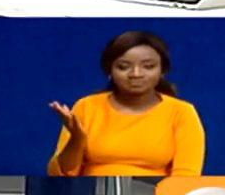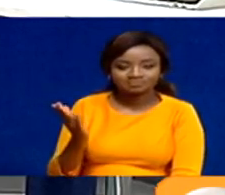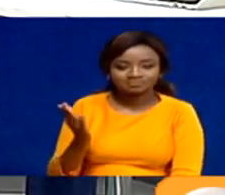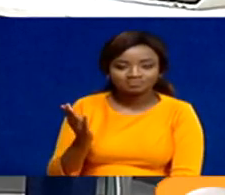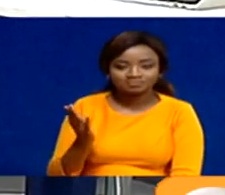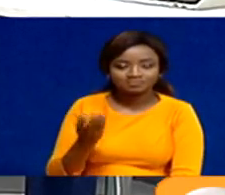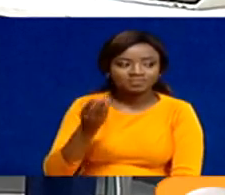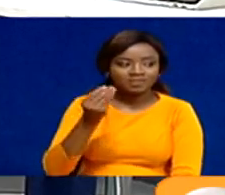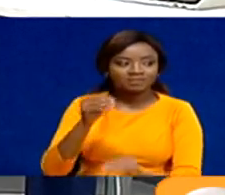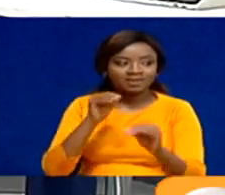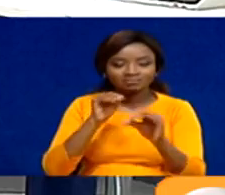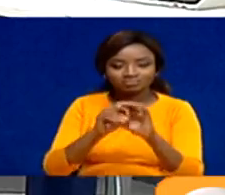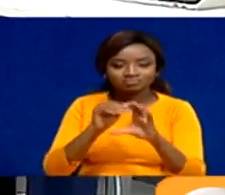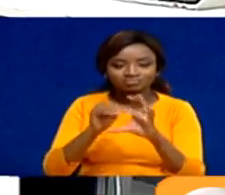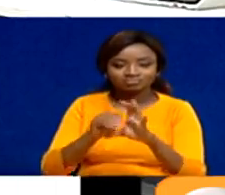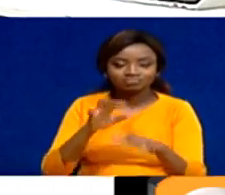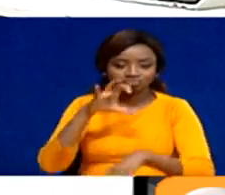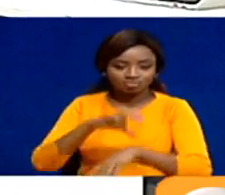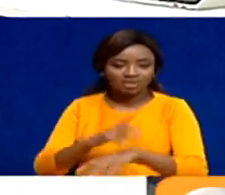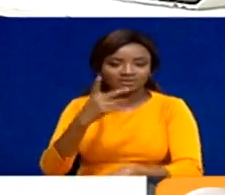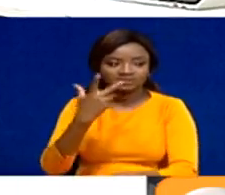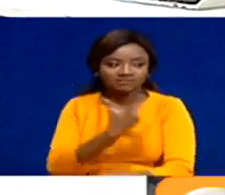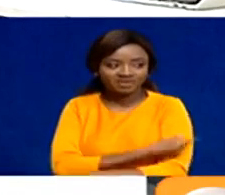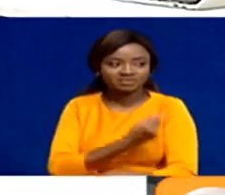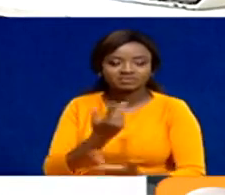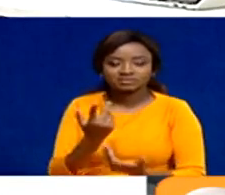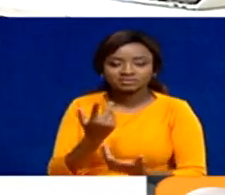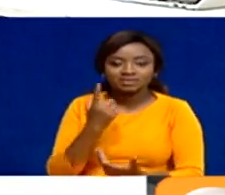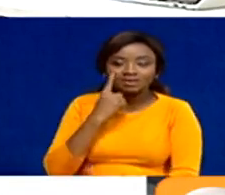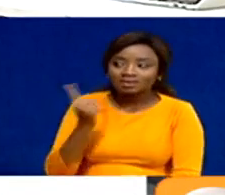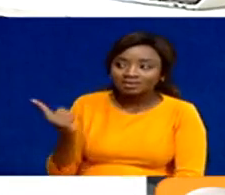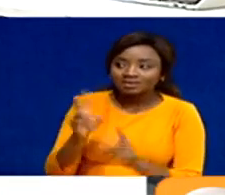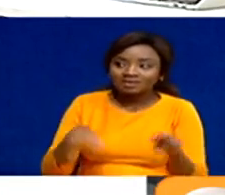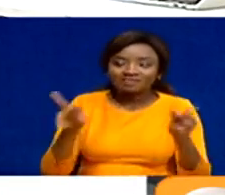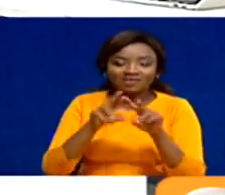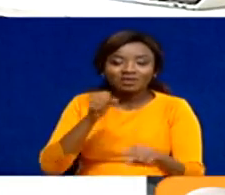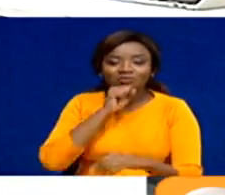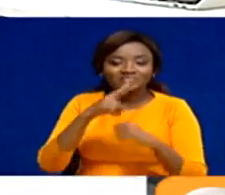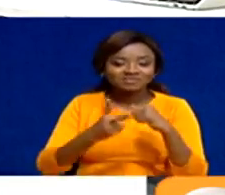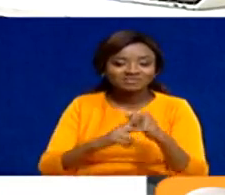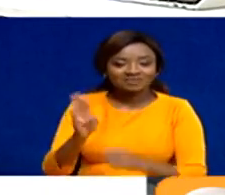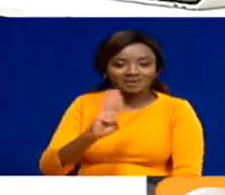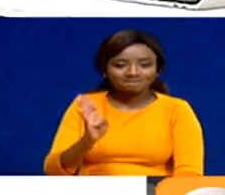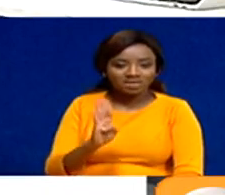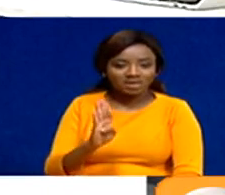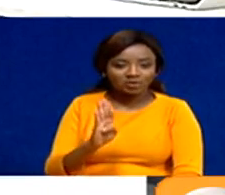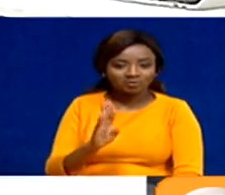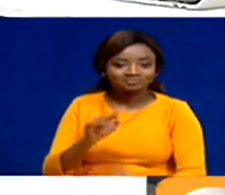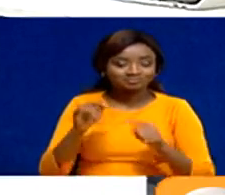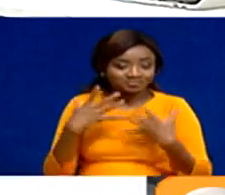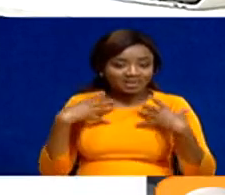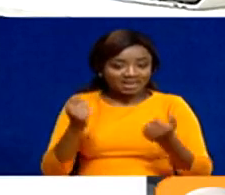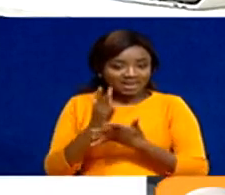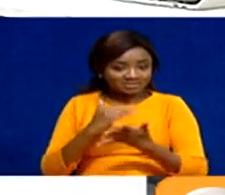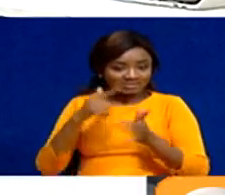having COVID-19 vaccines in Kenya. It's an investment of about 57 billion shillings. Now, it's a milestone for Kenya in the health